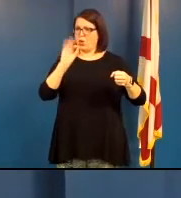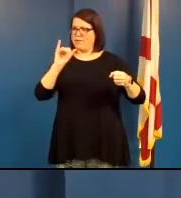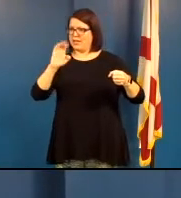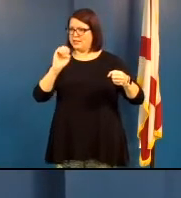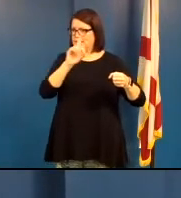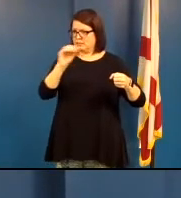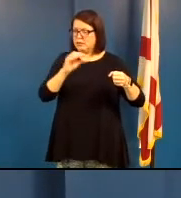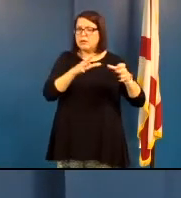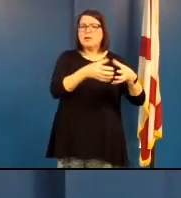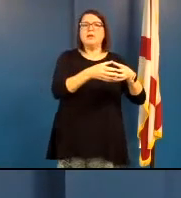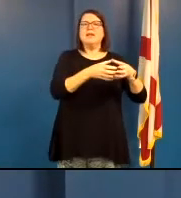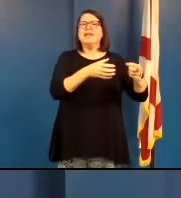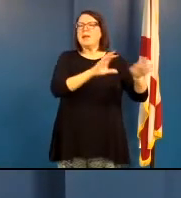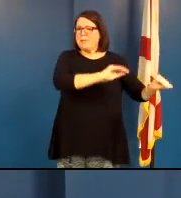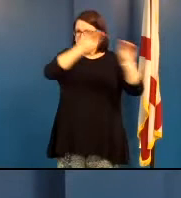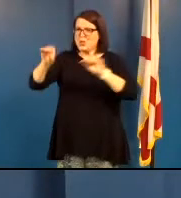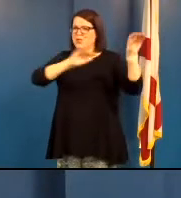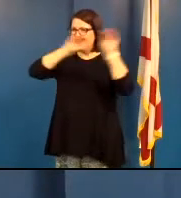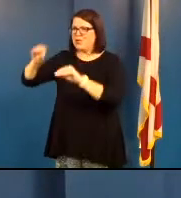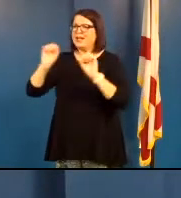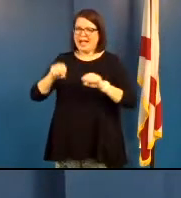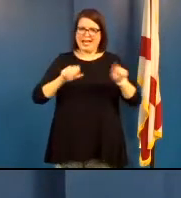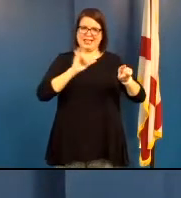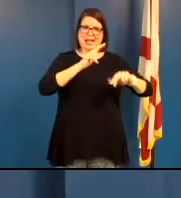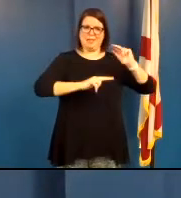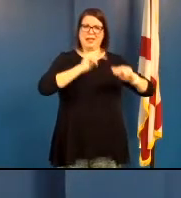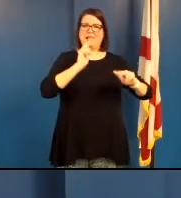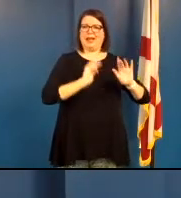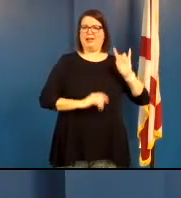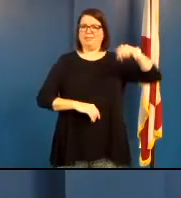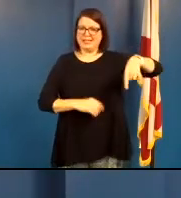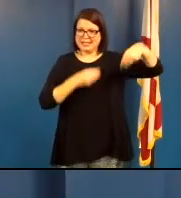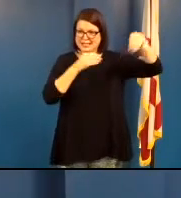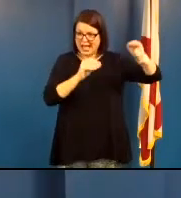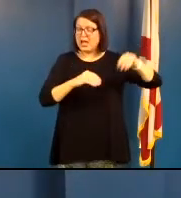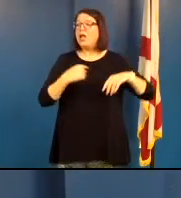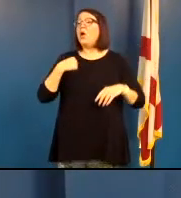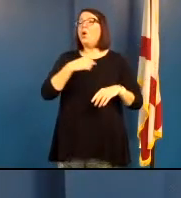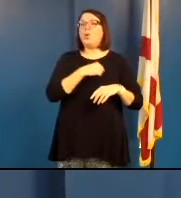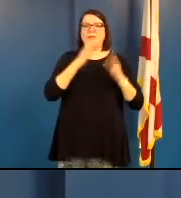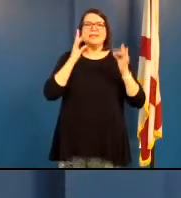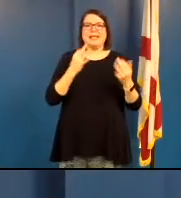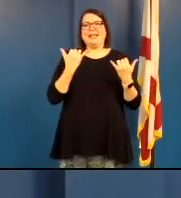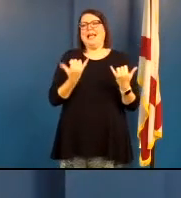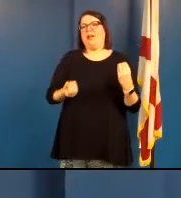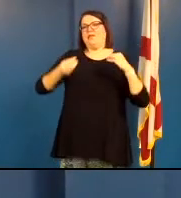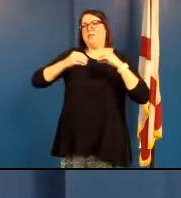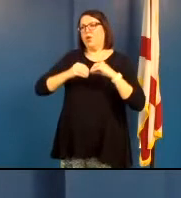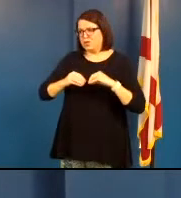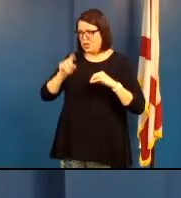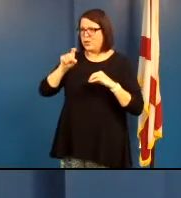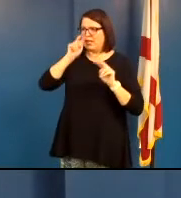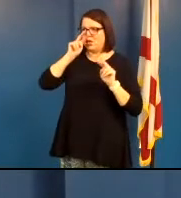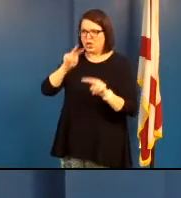market as it is and some of the transition to online classes, we needed to look even more specifically at our real